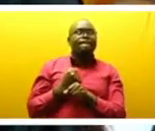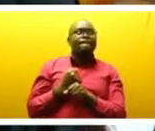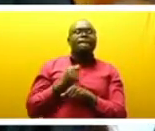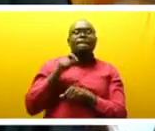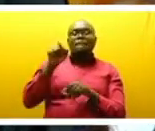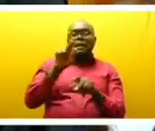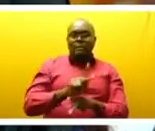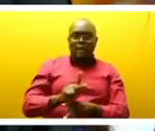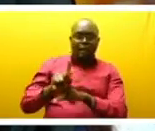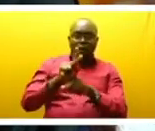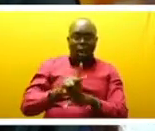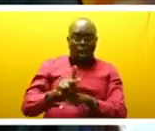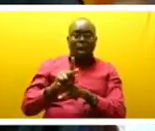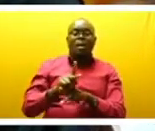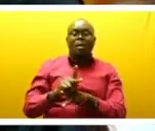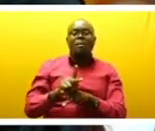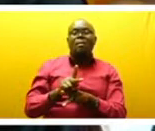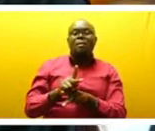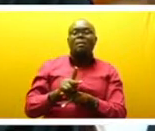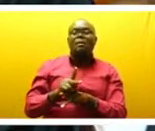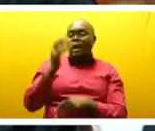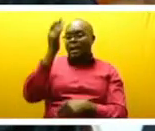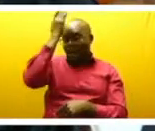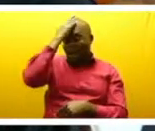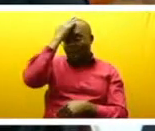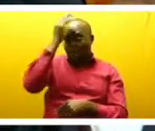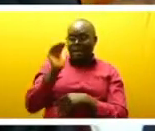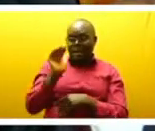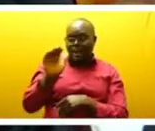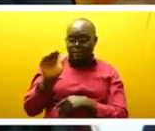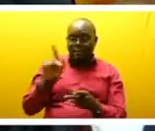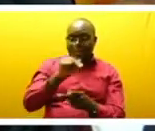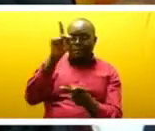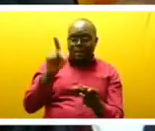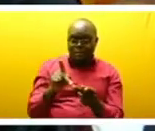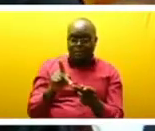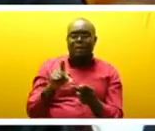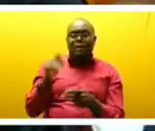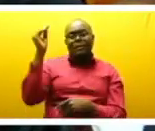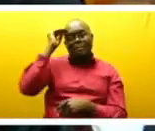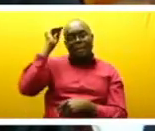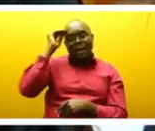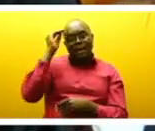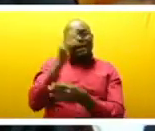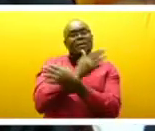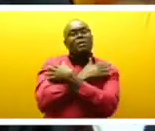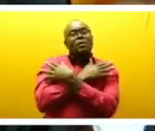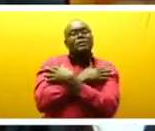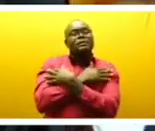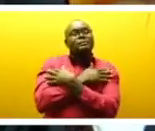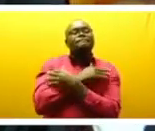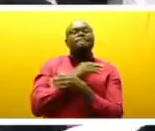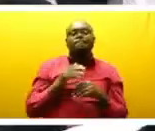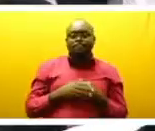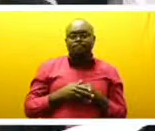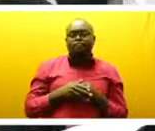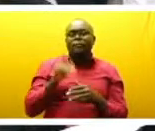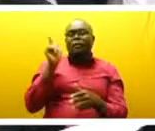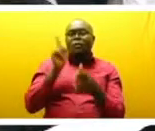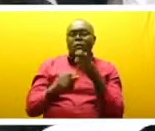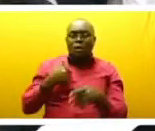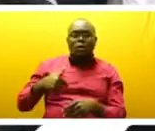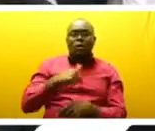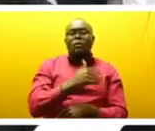careful, and I humbly request particularly my learned colleagues on what we wish for